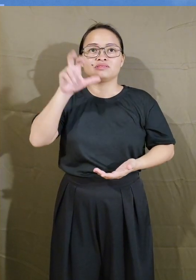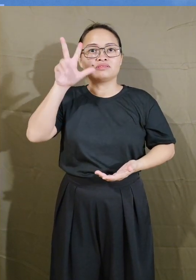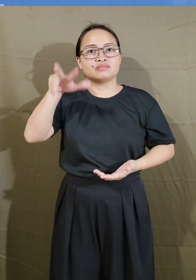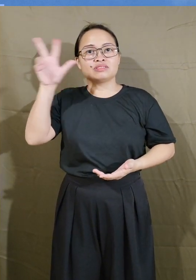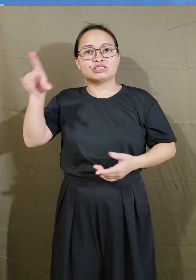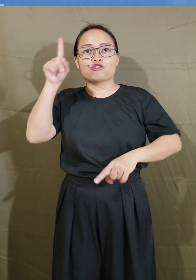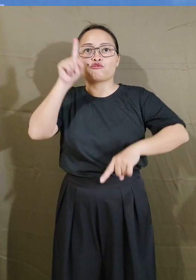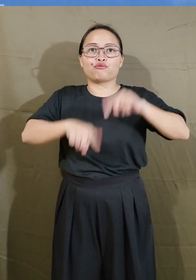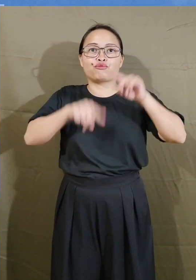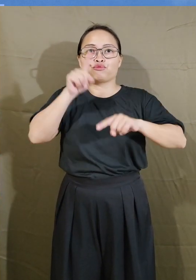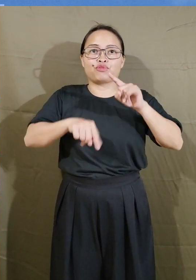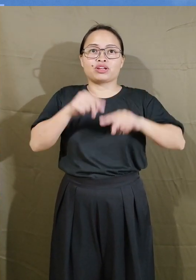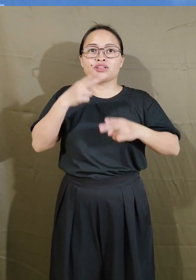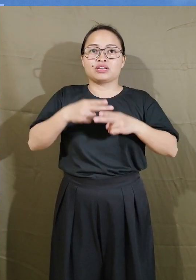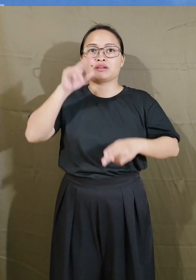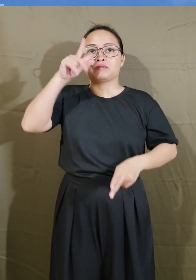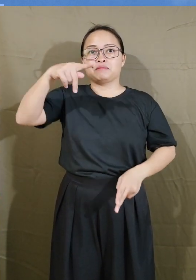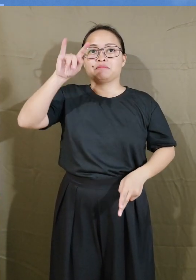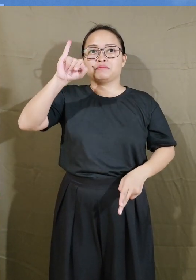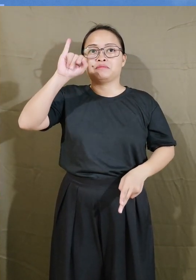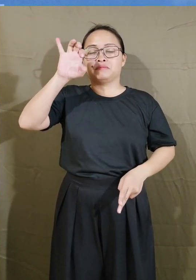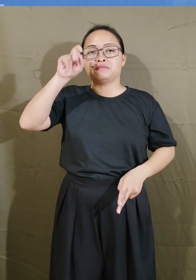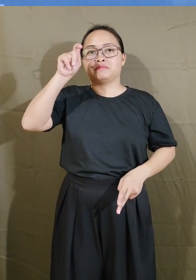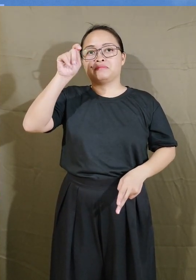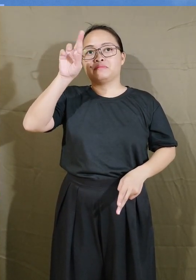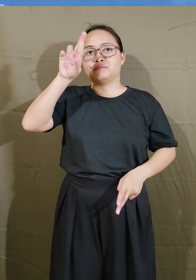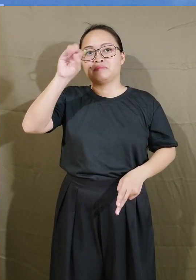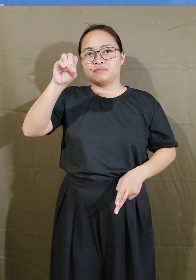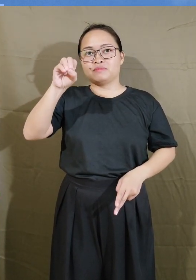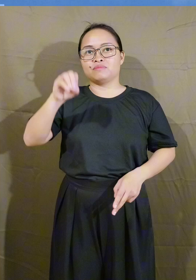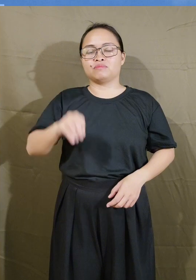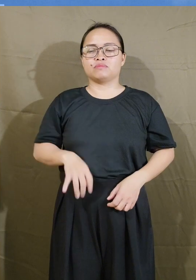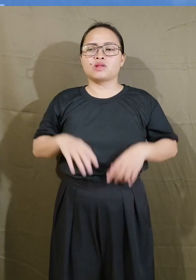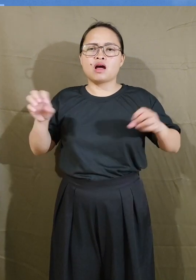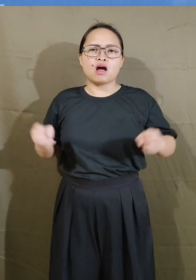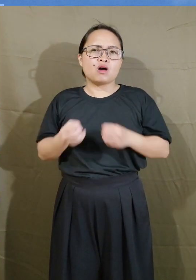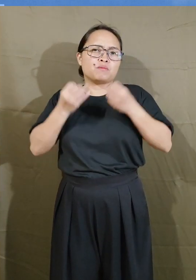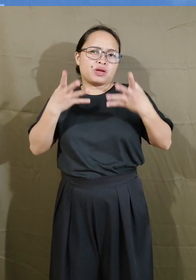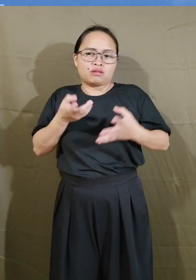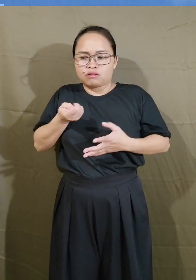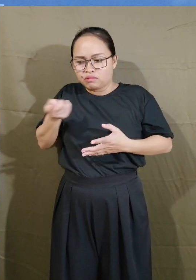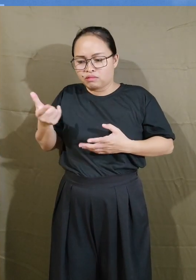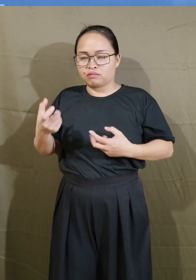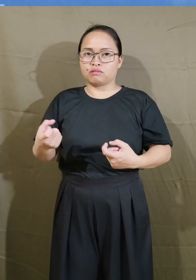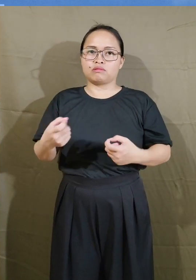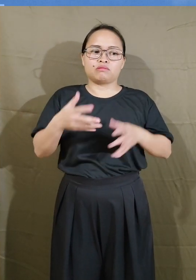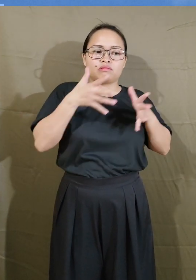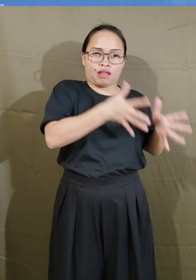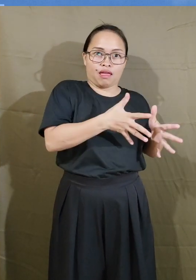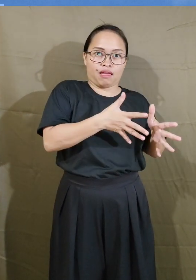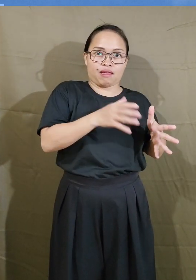12,333 to her friend Pietro, how many marbles were left for her?